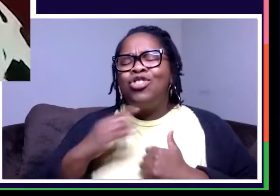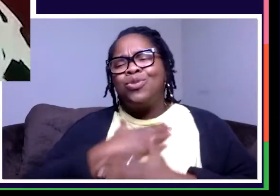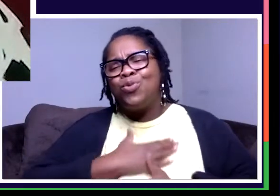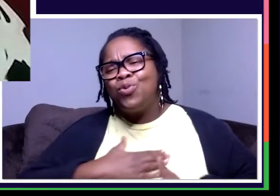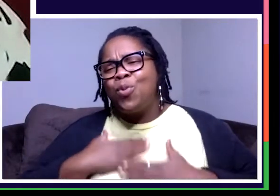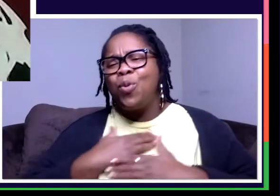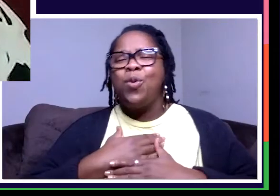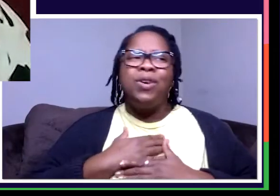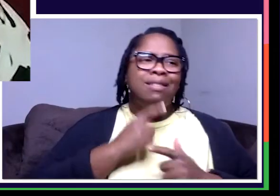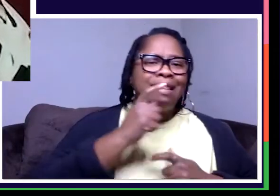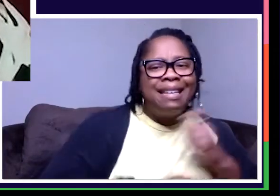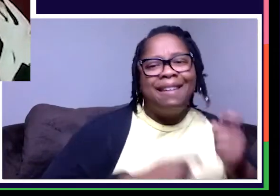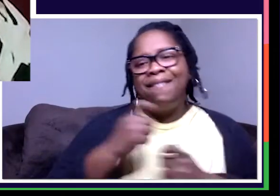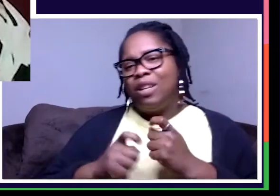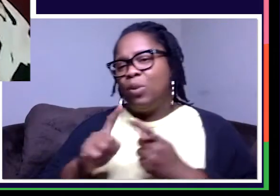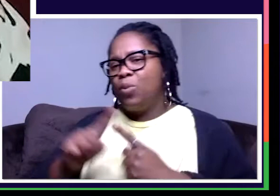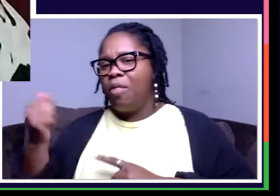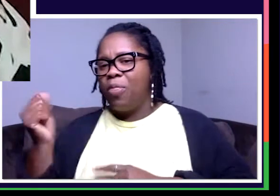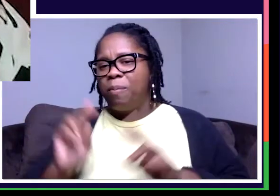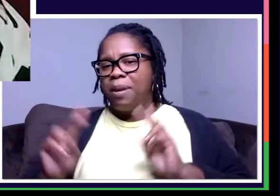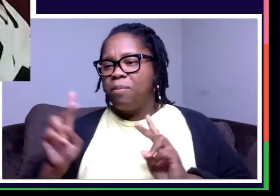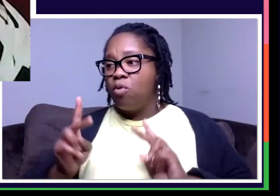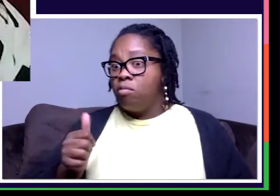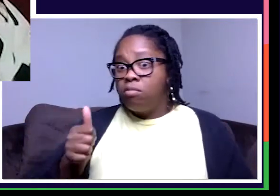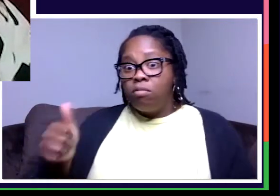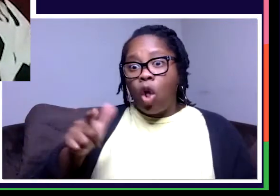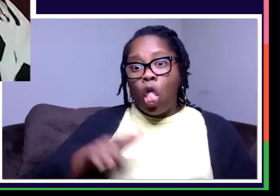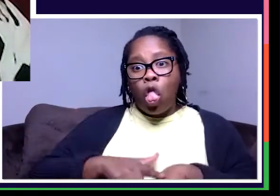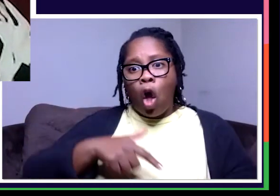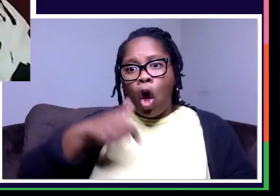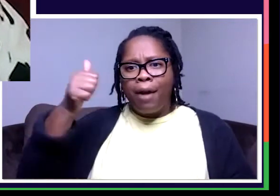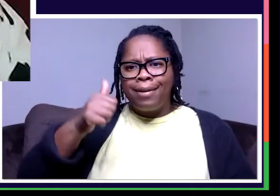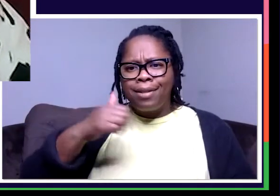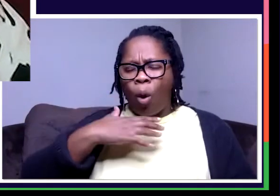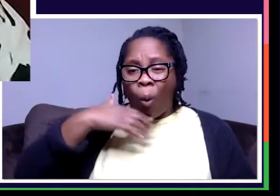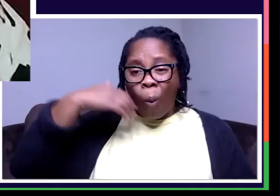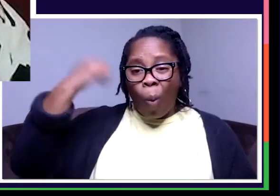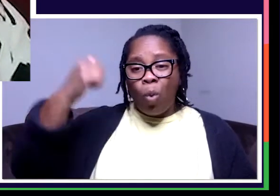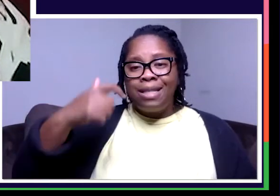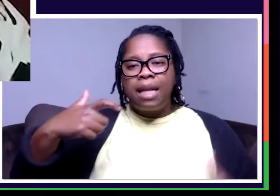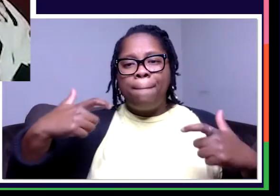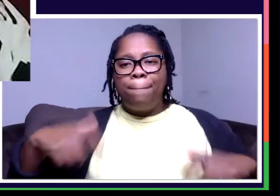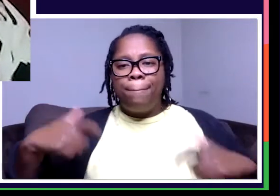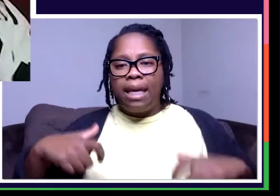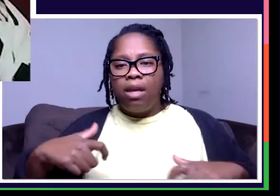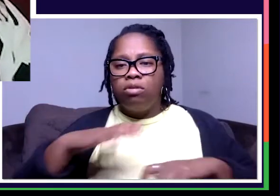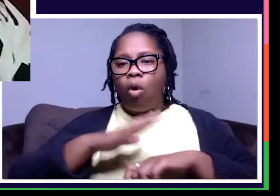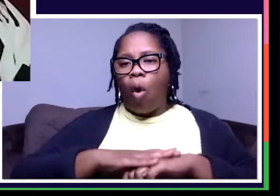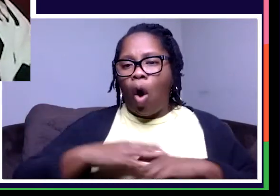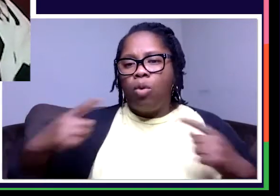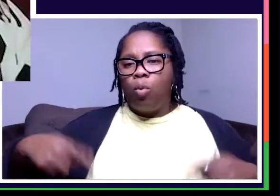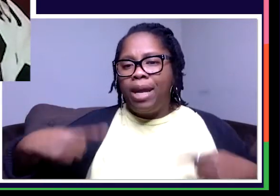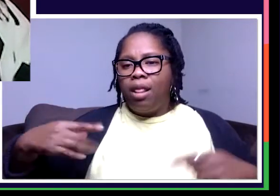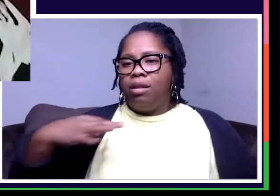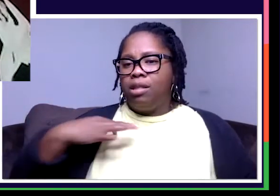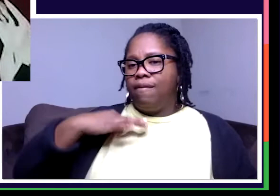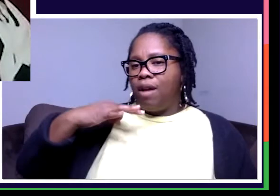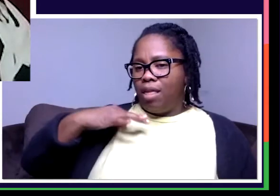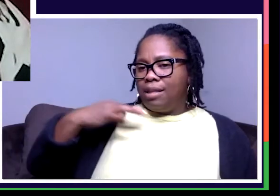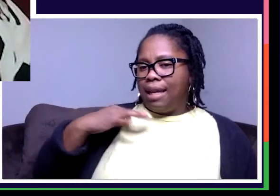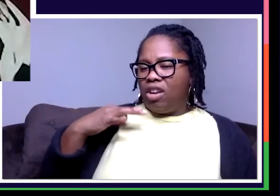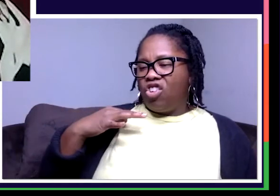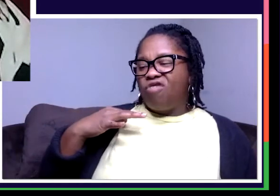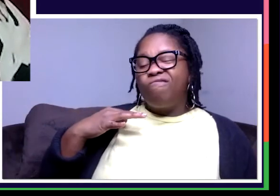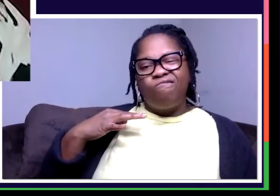and enjoying giving to others. She was the longest and oldest Meals on